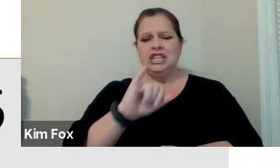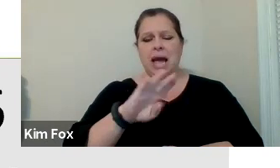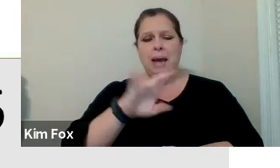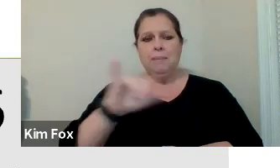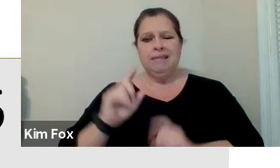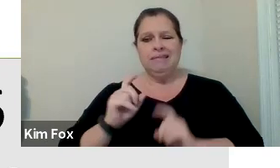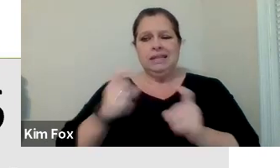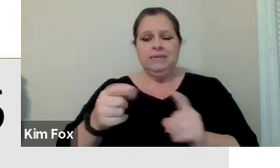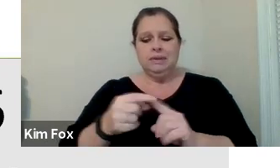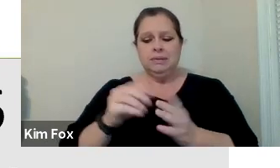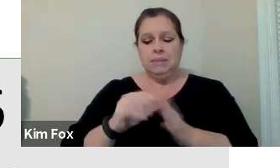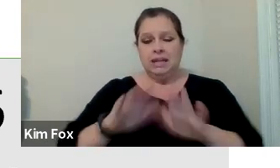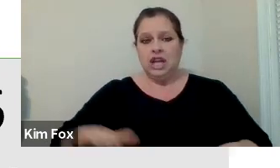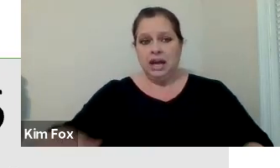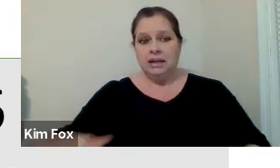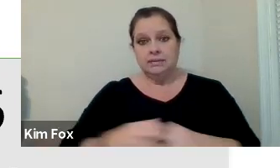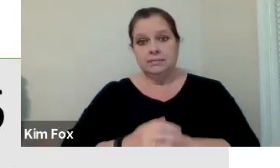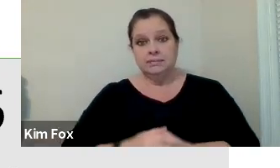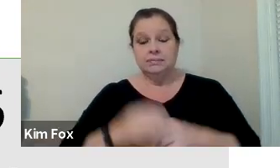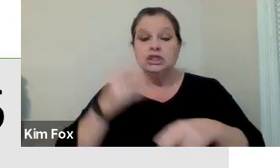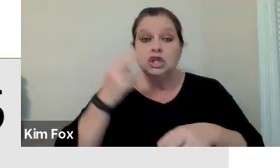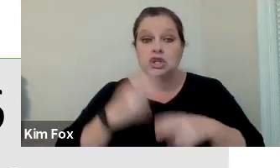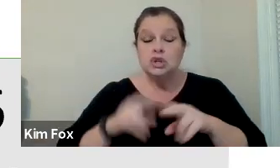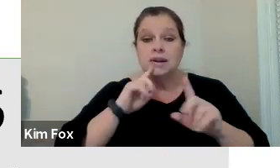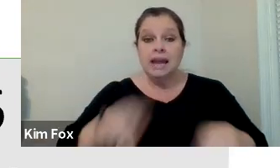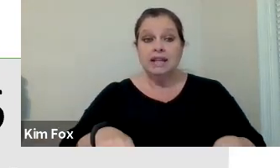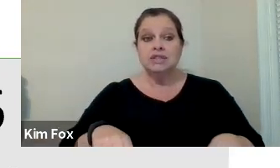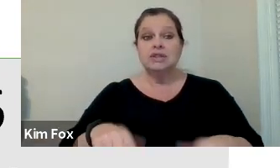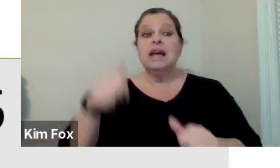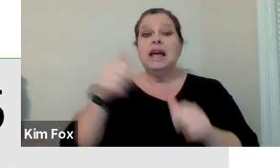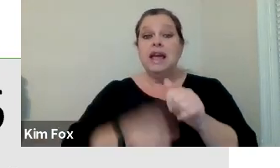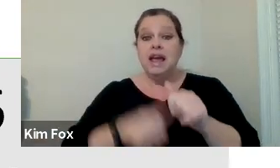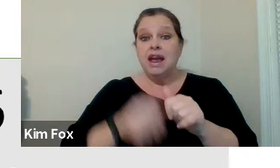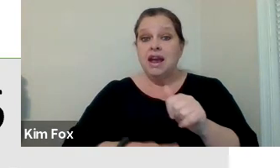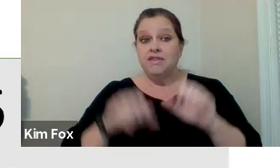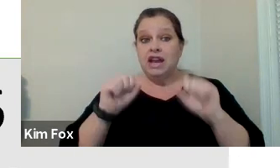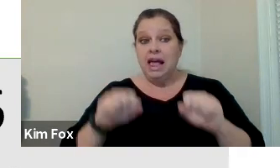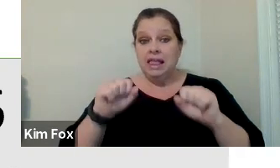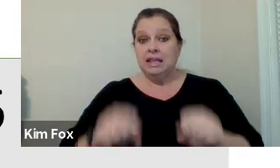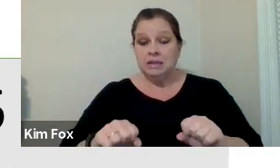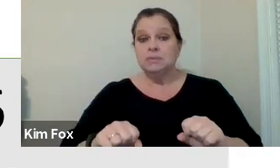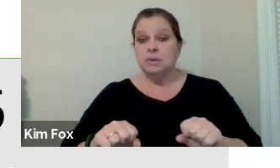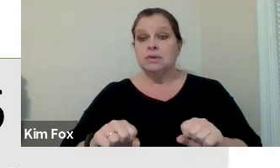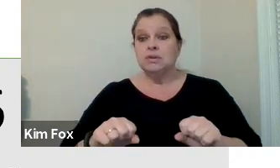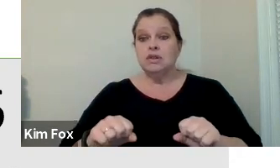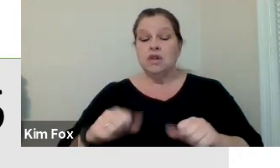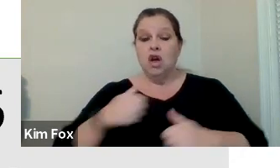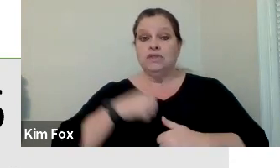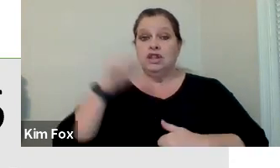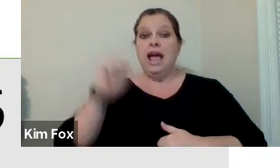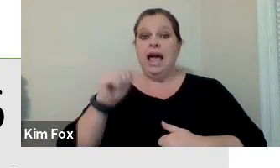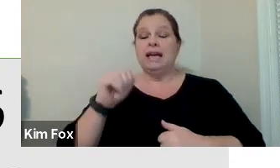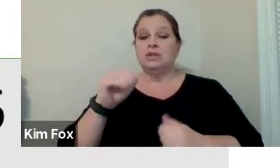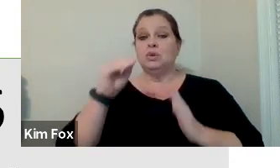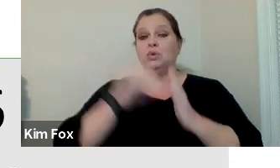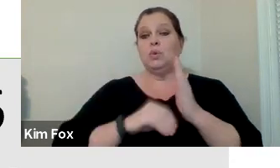child? Short answer, every eligible active duty personnel must apply via the MilConnect